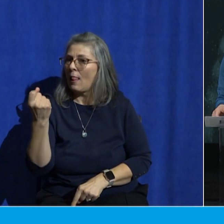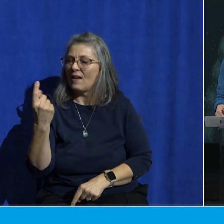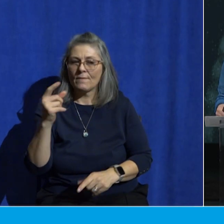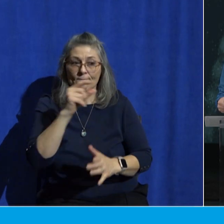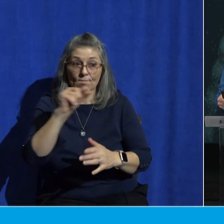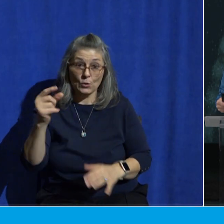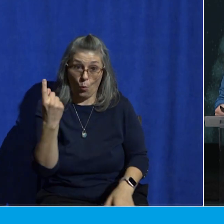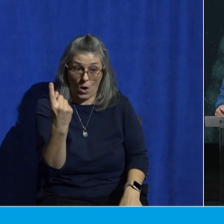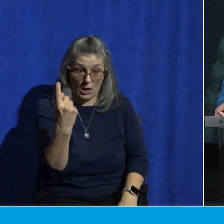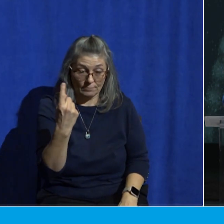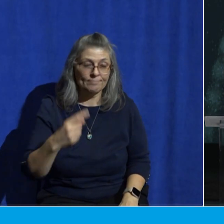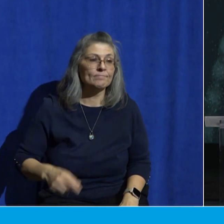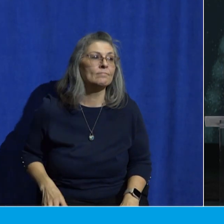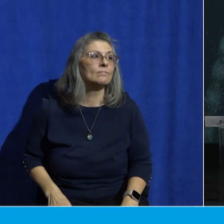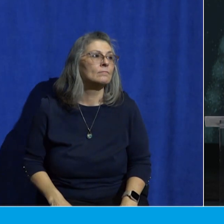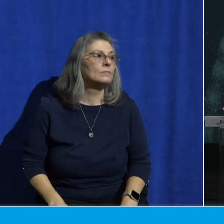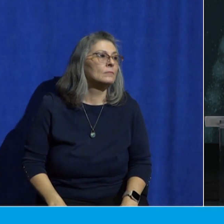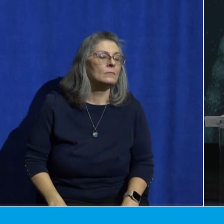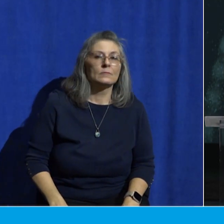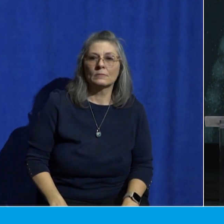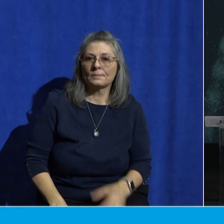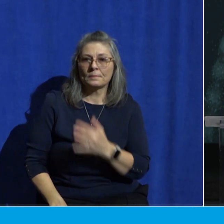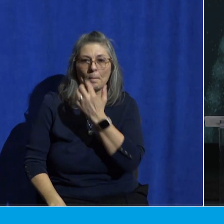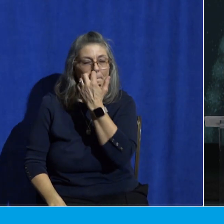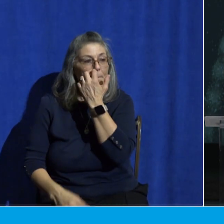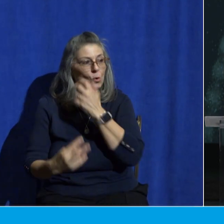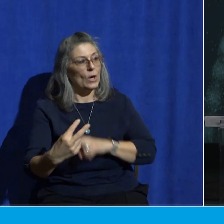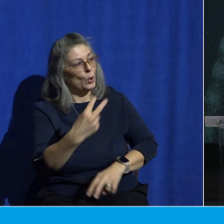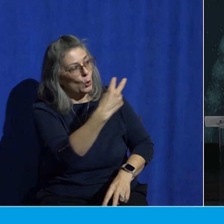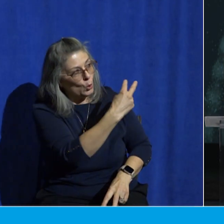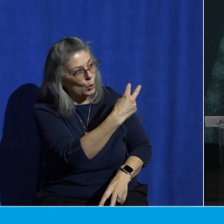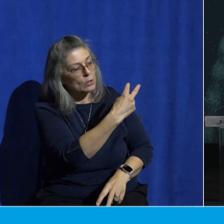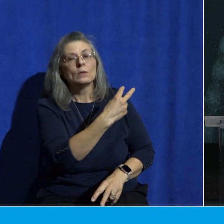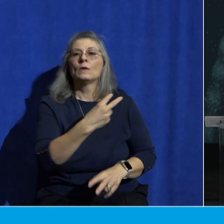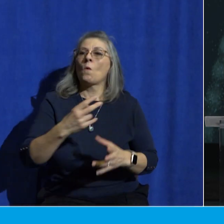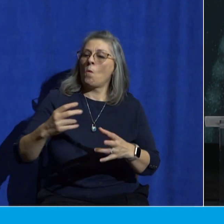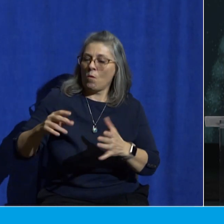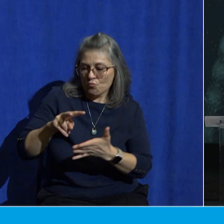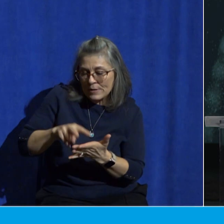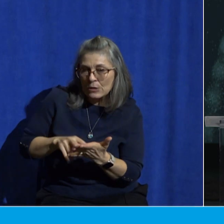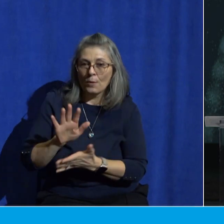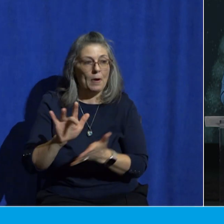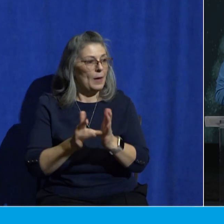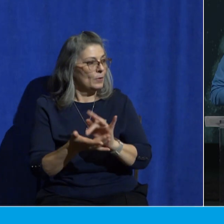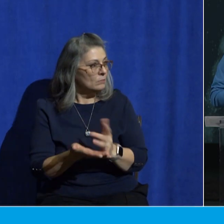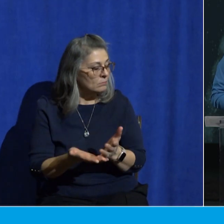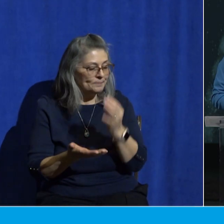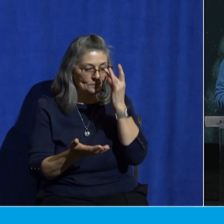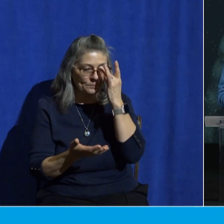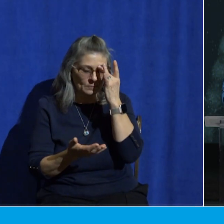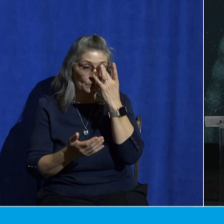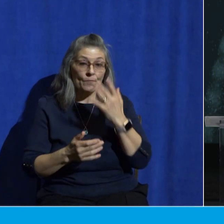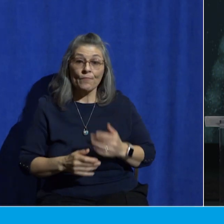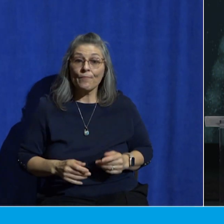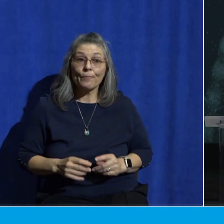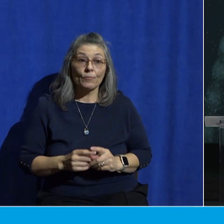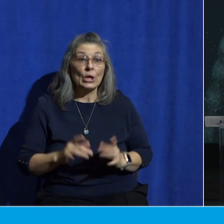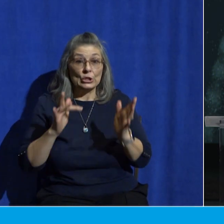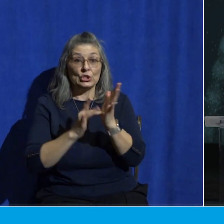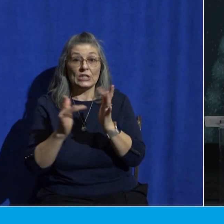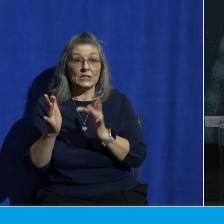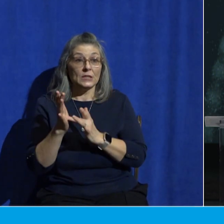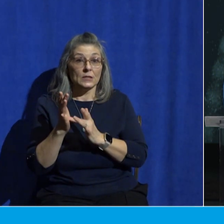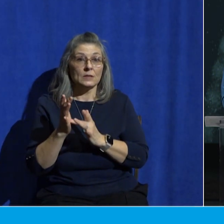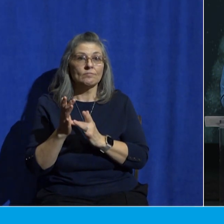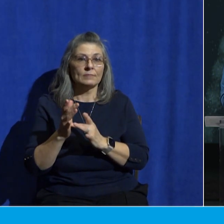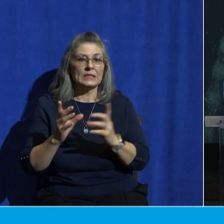Look at it in this book, or if you don't have this book, you can follow along on the screen. When they drew near to Jerusalem, this is talking